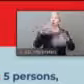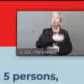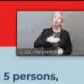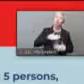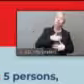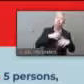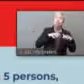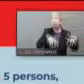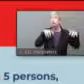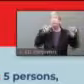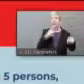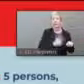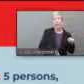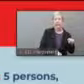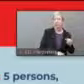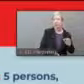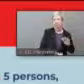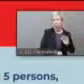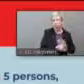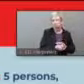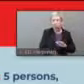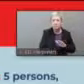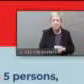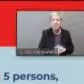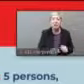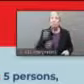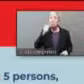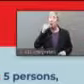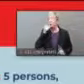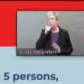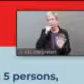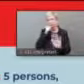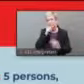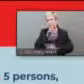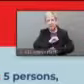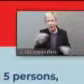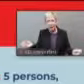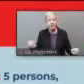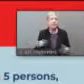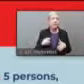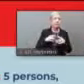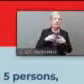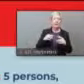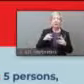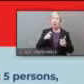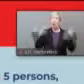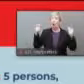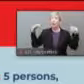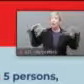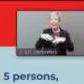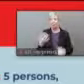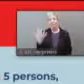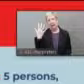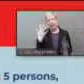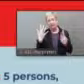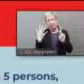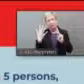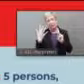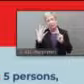nightclubs, but you can do lodging. Mass gathering, 40 vehicles, 5 persons, really small, because we know that